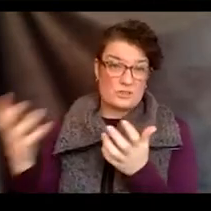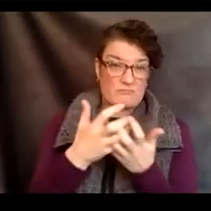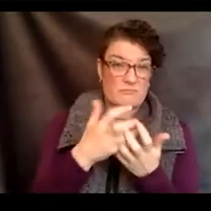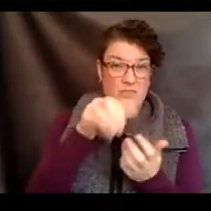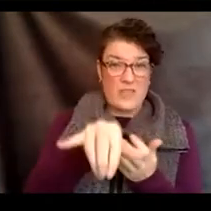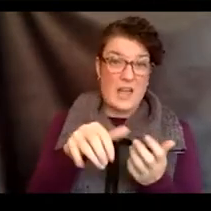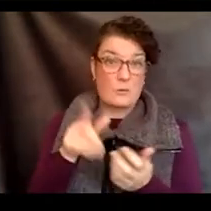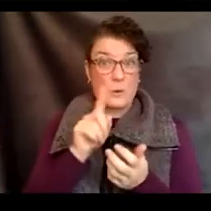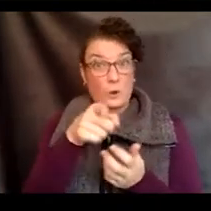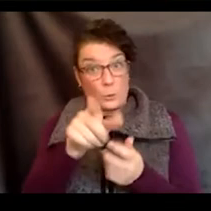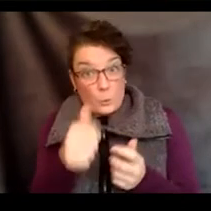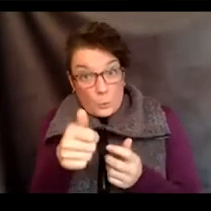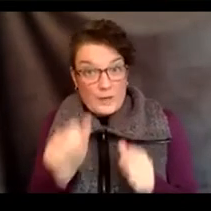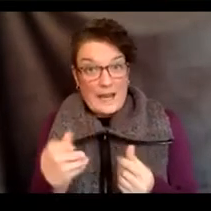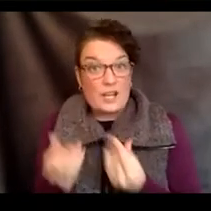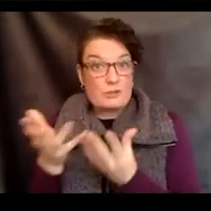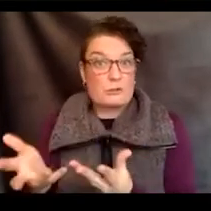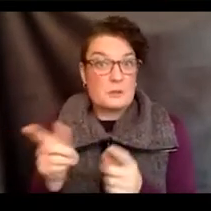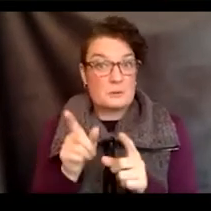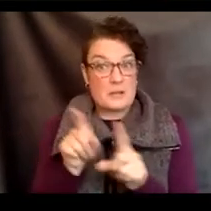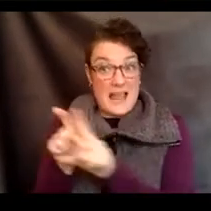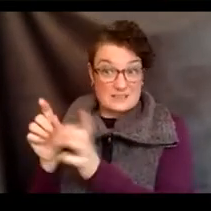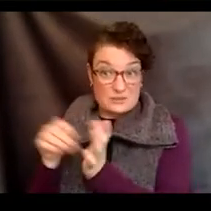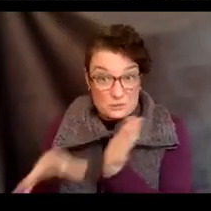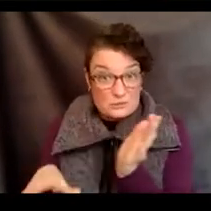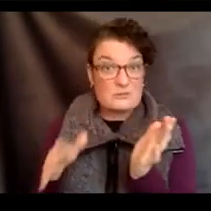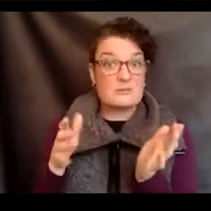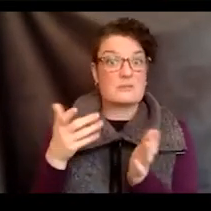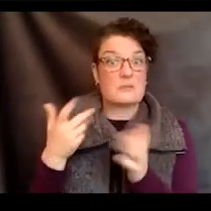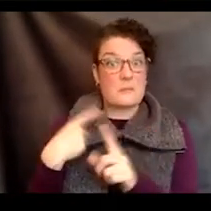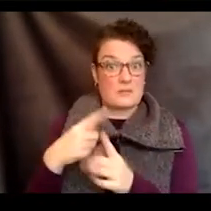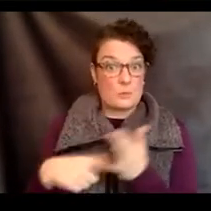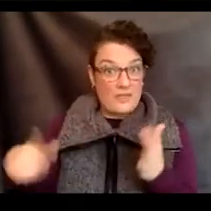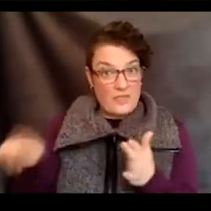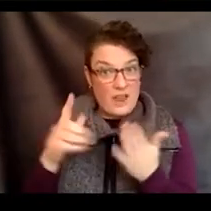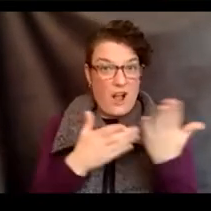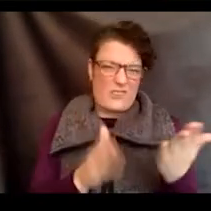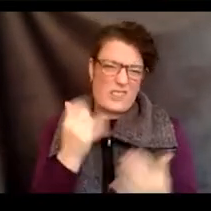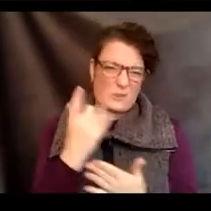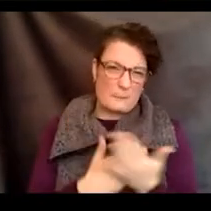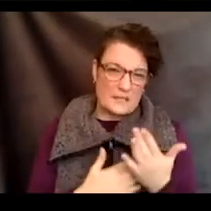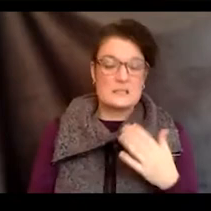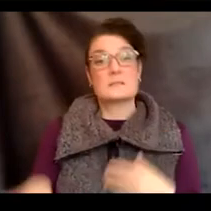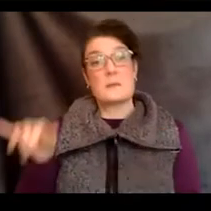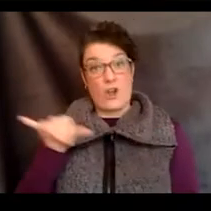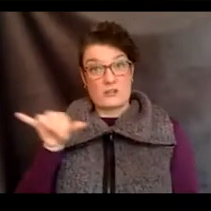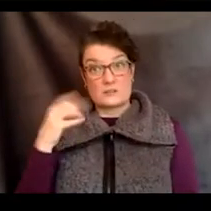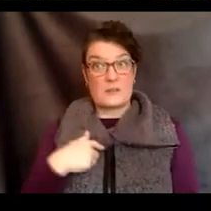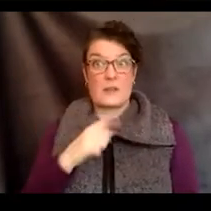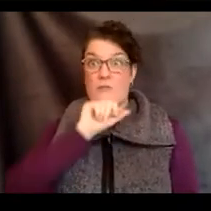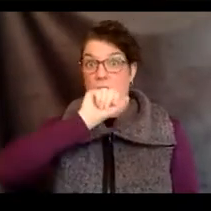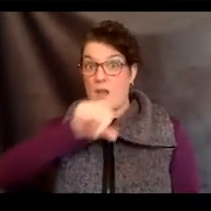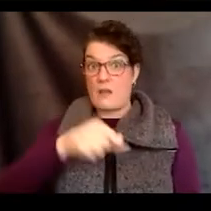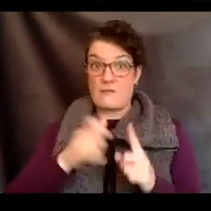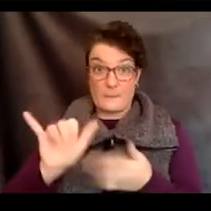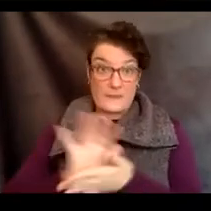to once you become a student there, as well as what they have to offer you. So that's one piece of it. But one thing that I just really loved from the